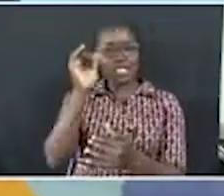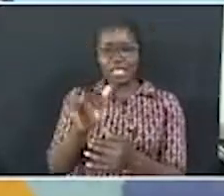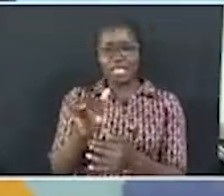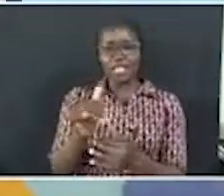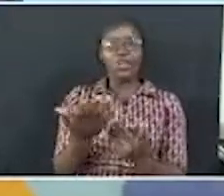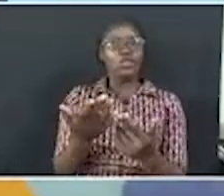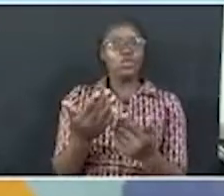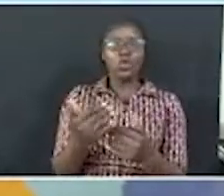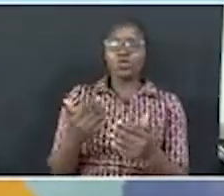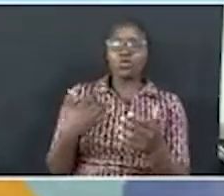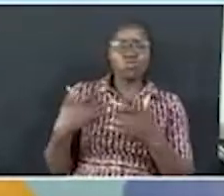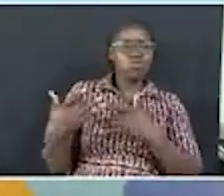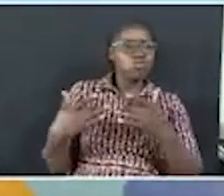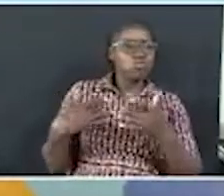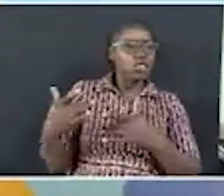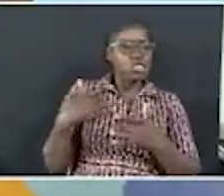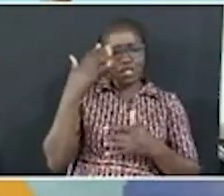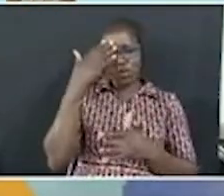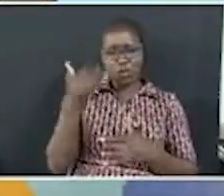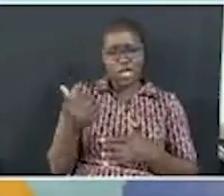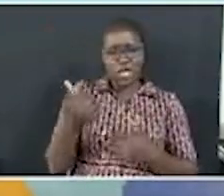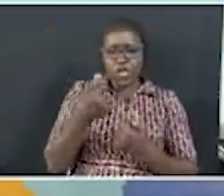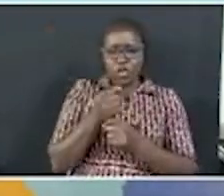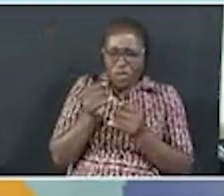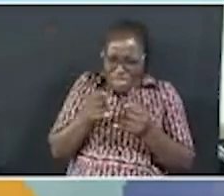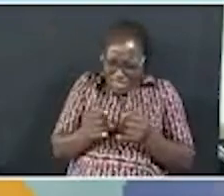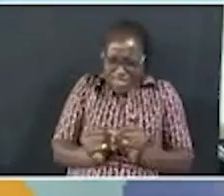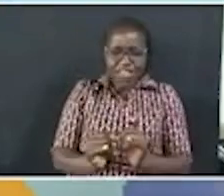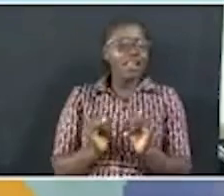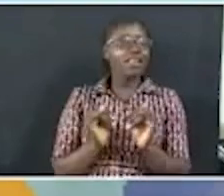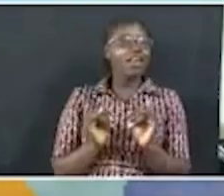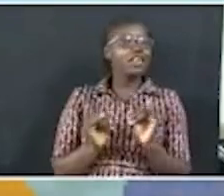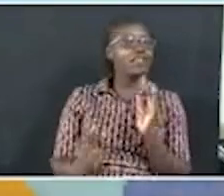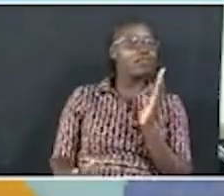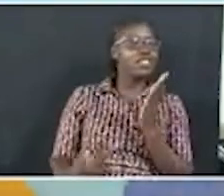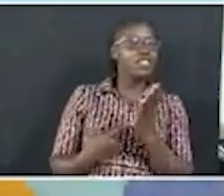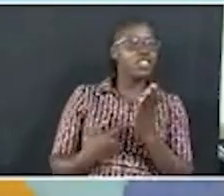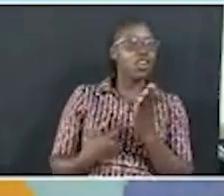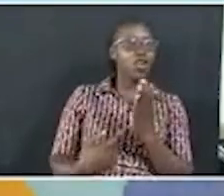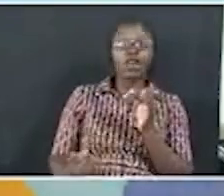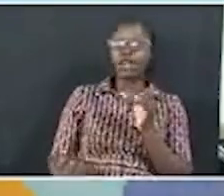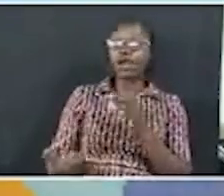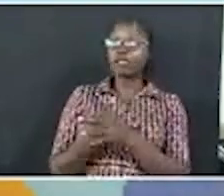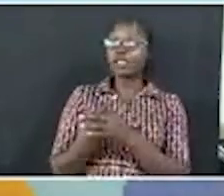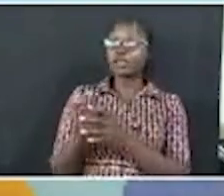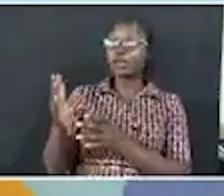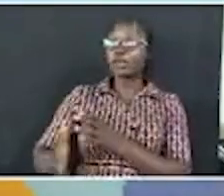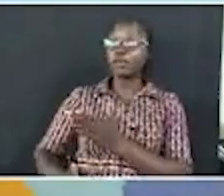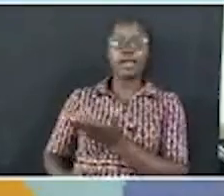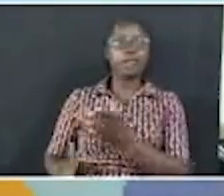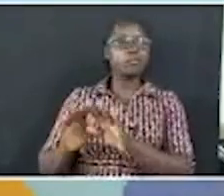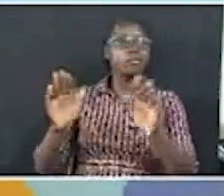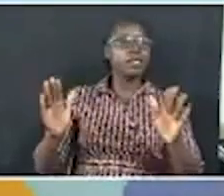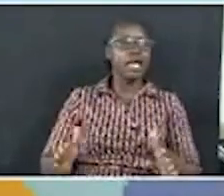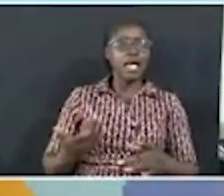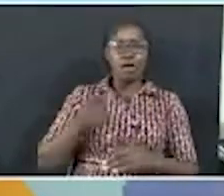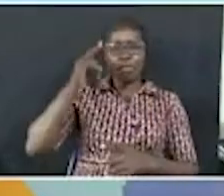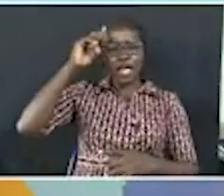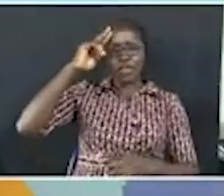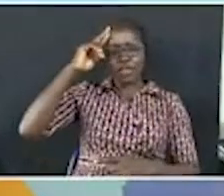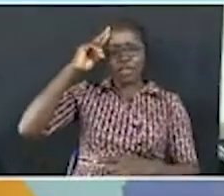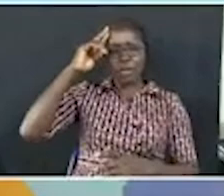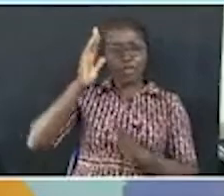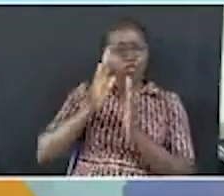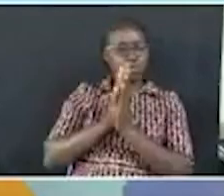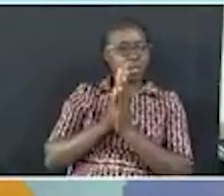you are concerned because you made a technical appearance by the bedside. But for purposes of